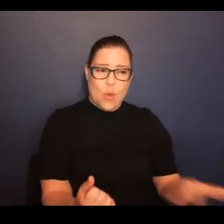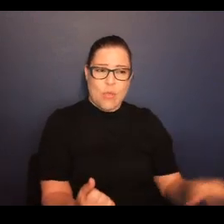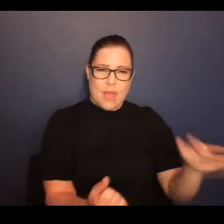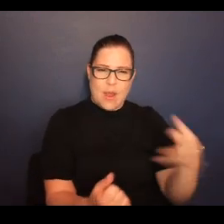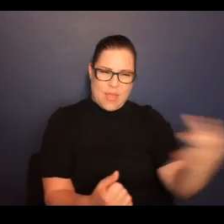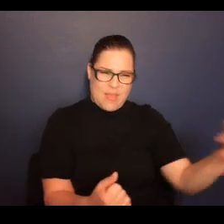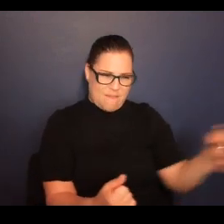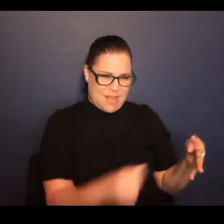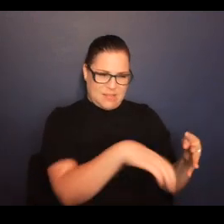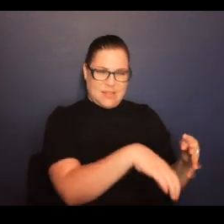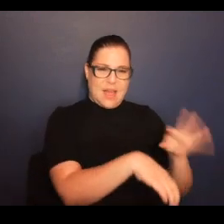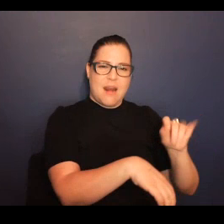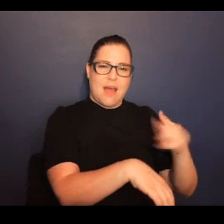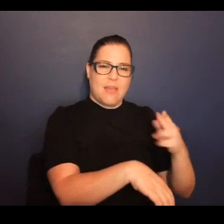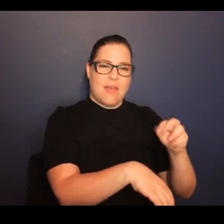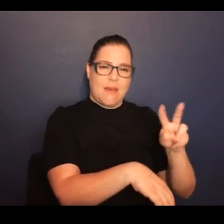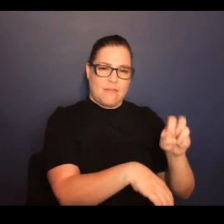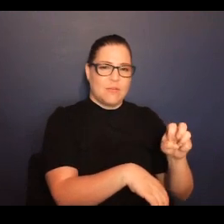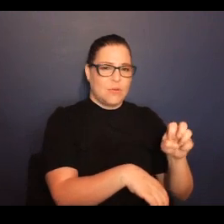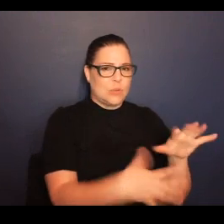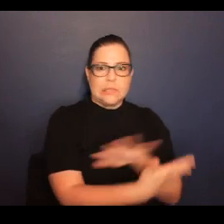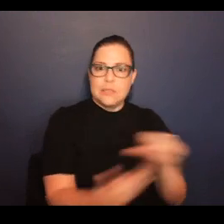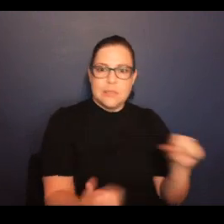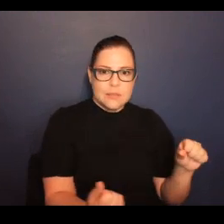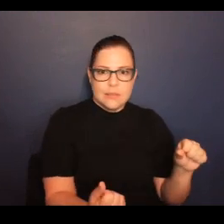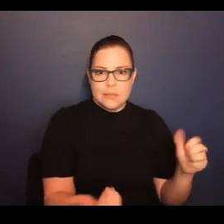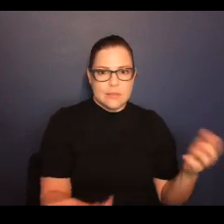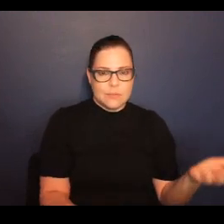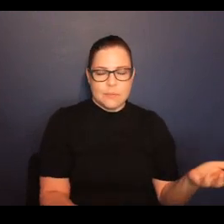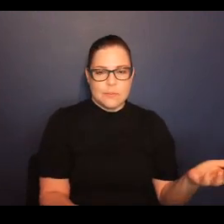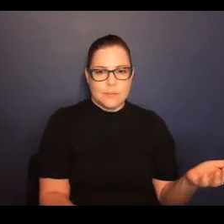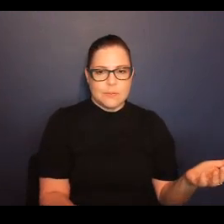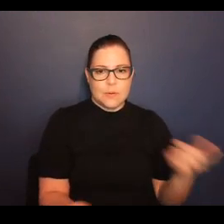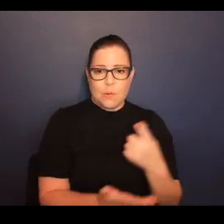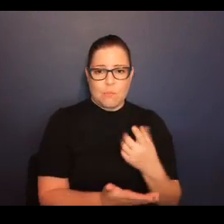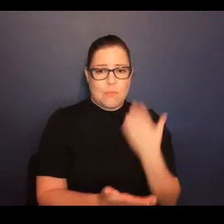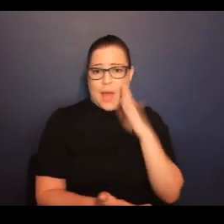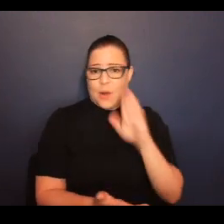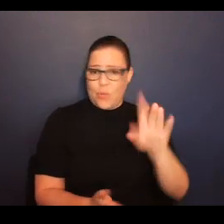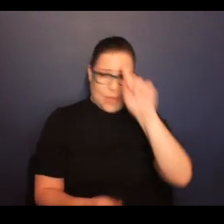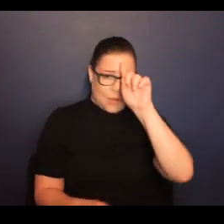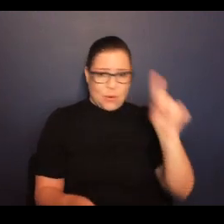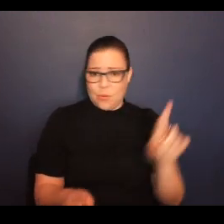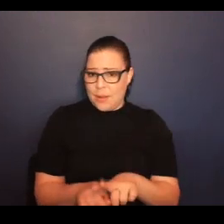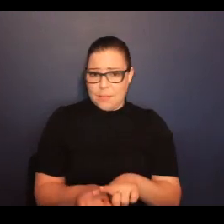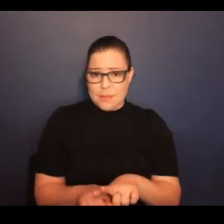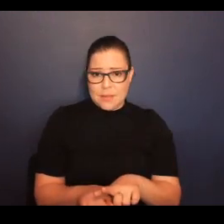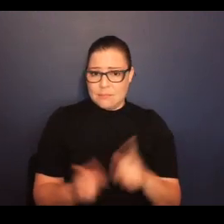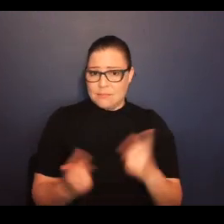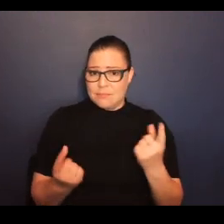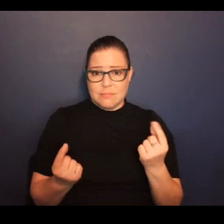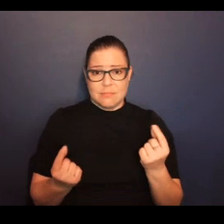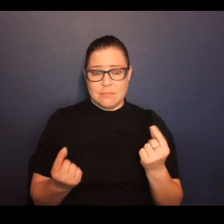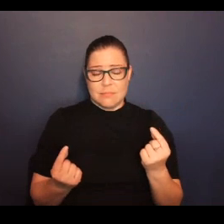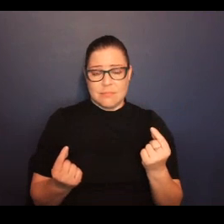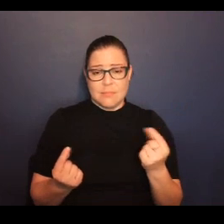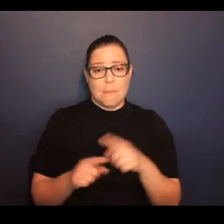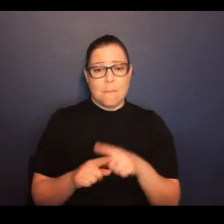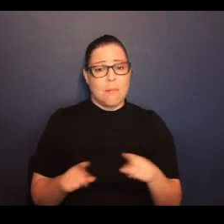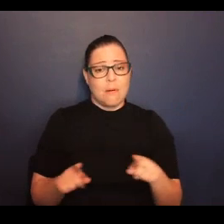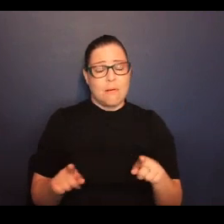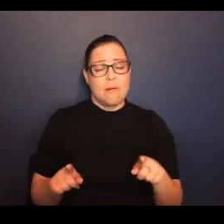on 9th Avenue. I don't know what the agreement was, but I do know